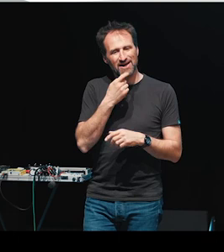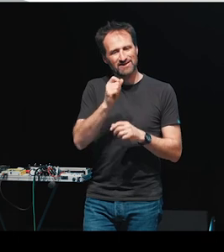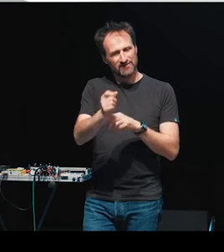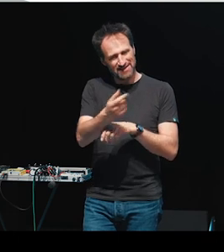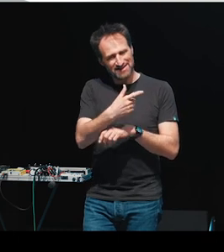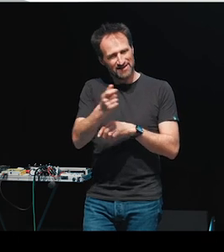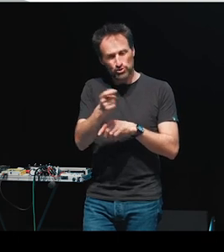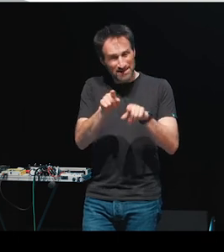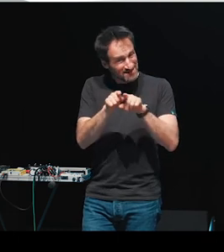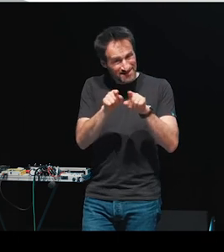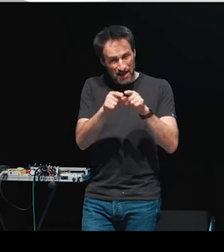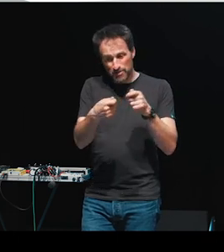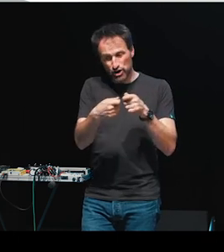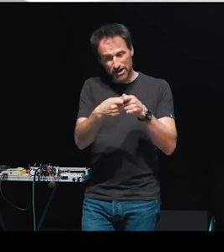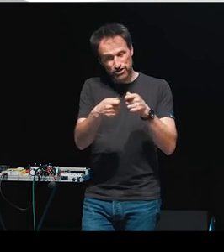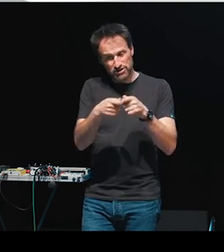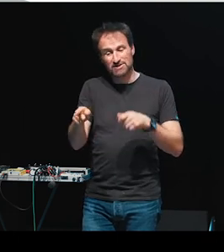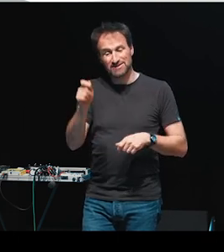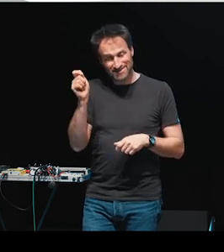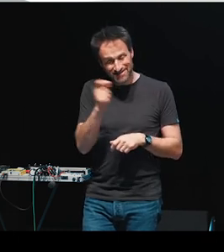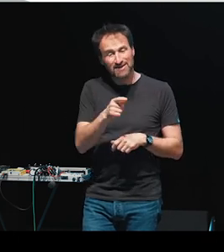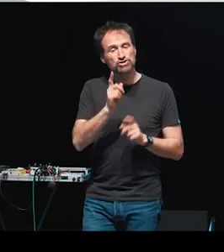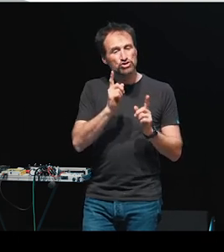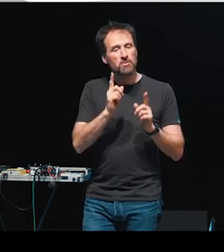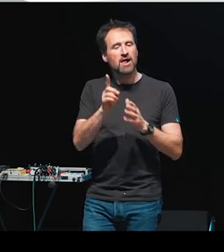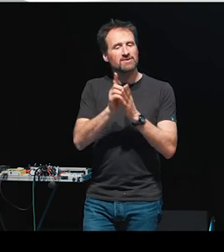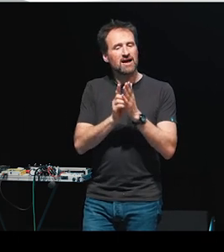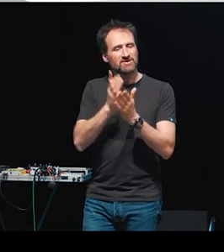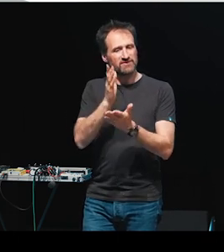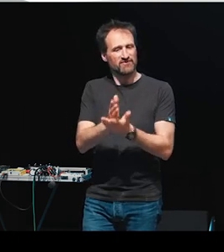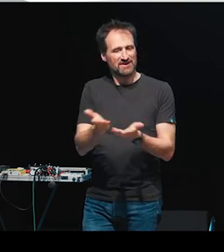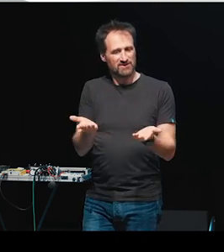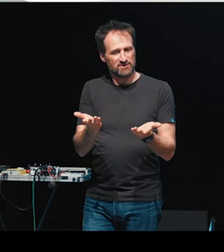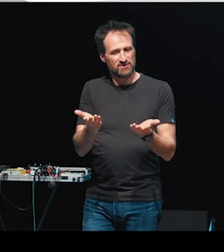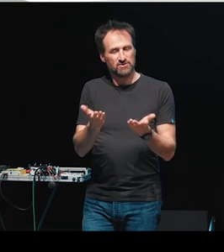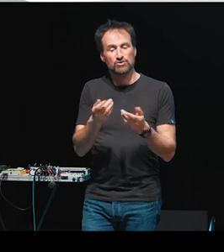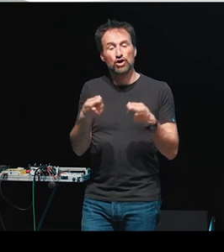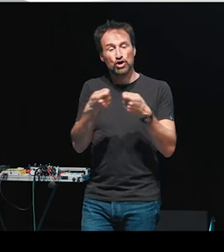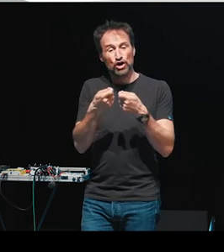connection. They're sent as soon as the data is ready, and the connections close after the last one.